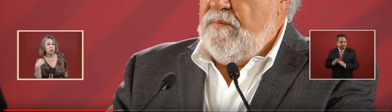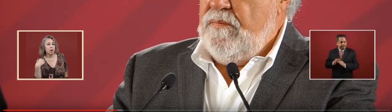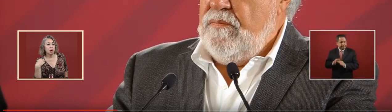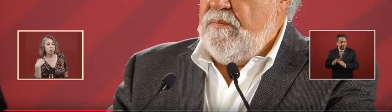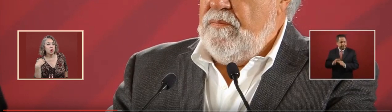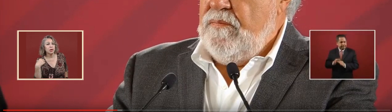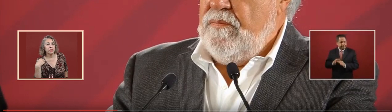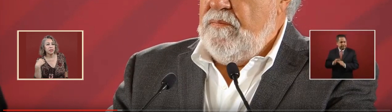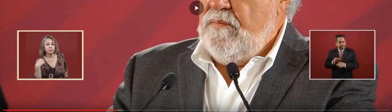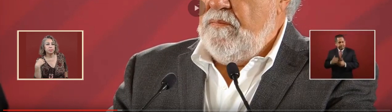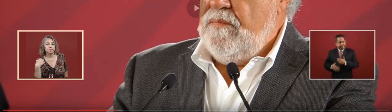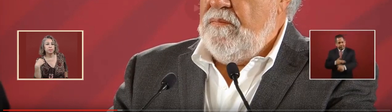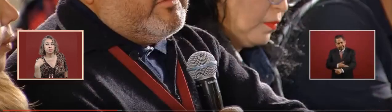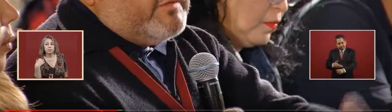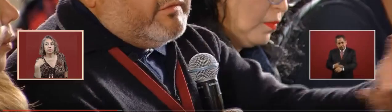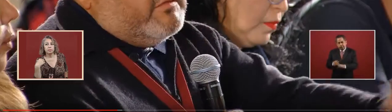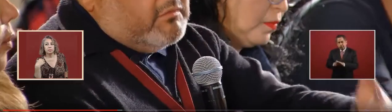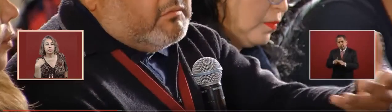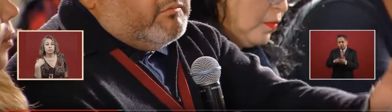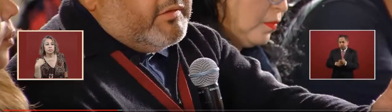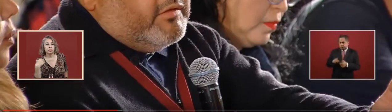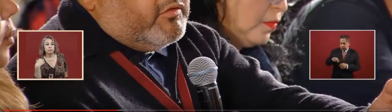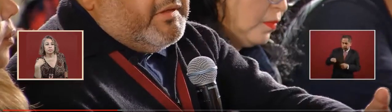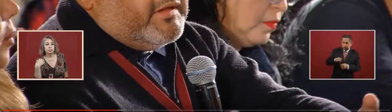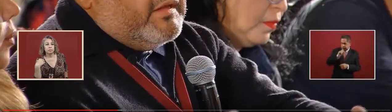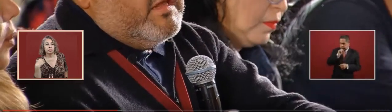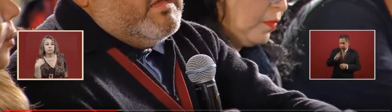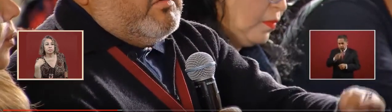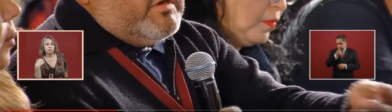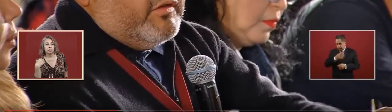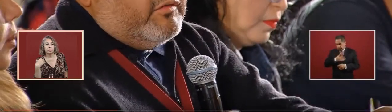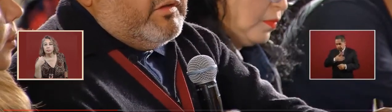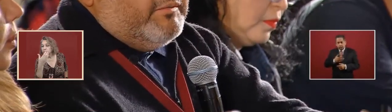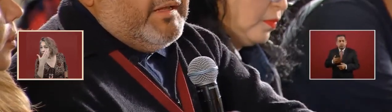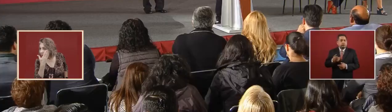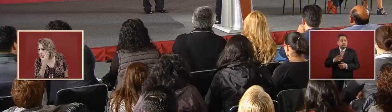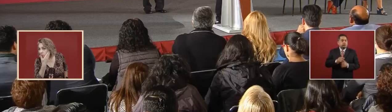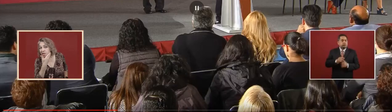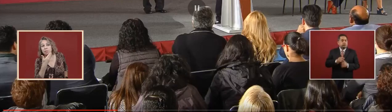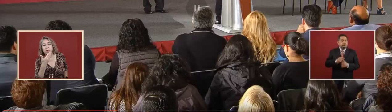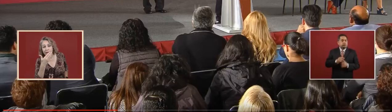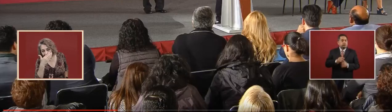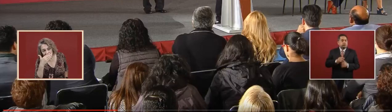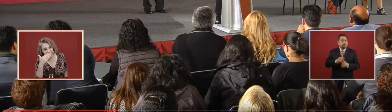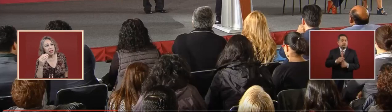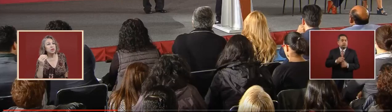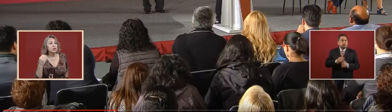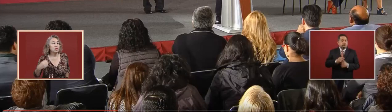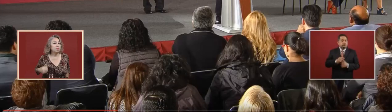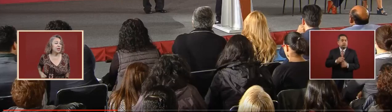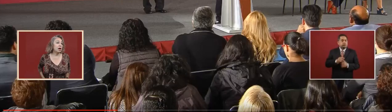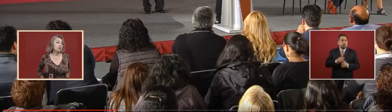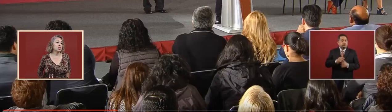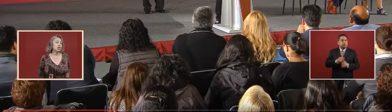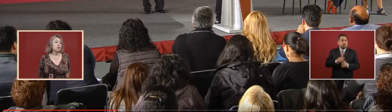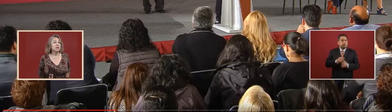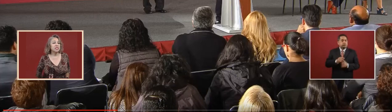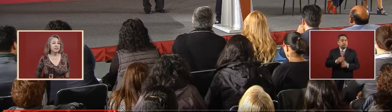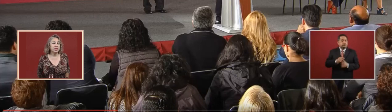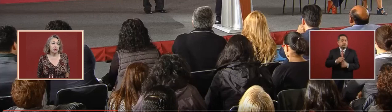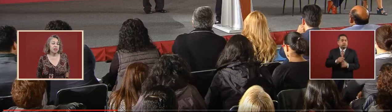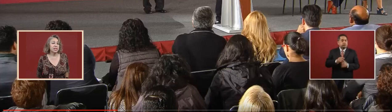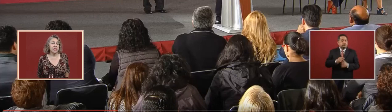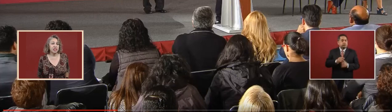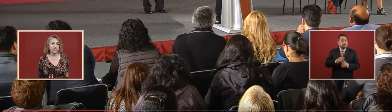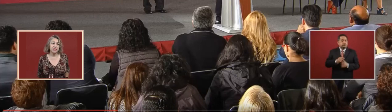this work. No solamente usted, sino como usted nos comenta, de organizaciones civiles. But not just you, but also